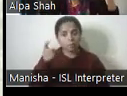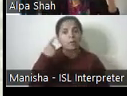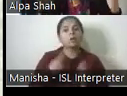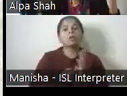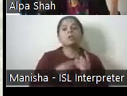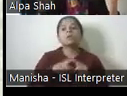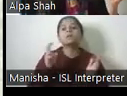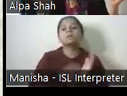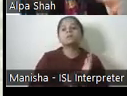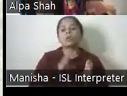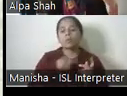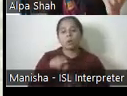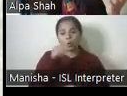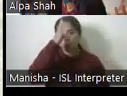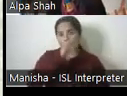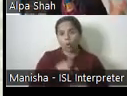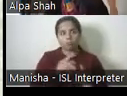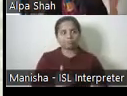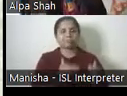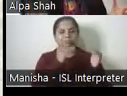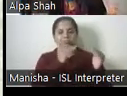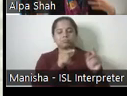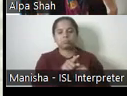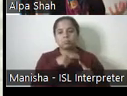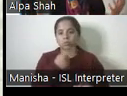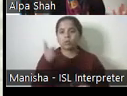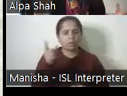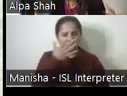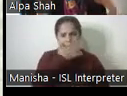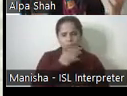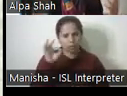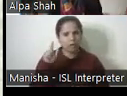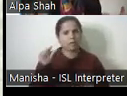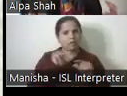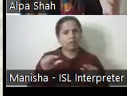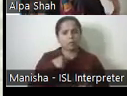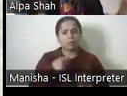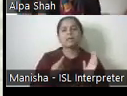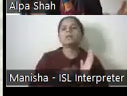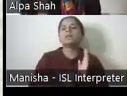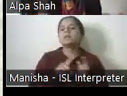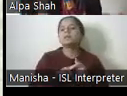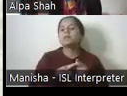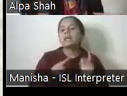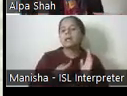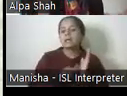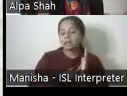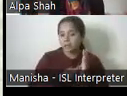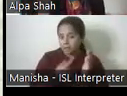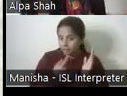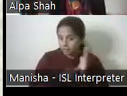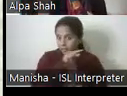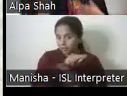a godlike status. You know, he has this wonderful pieces called Reservations About Reservations.